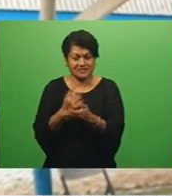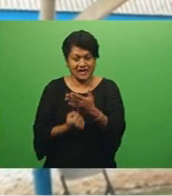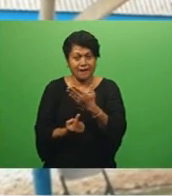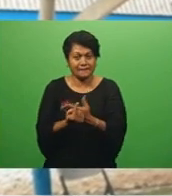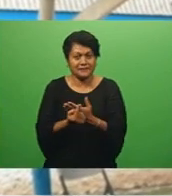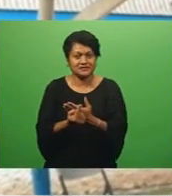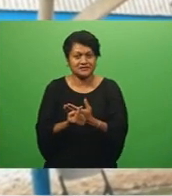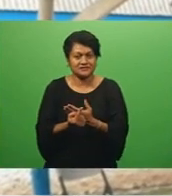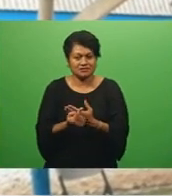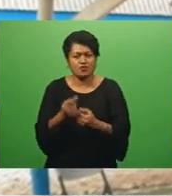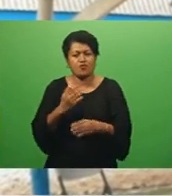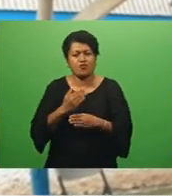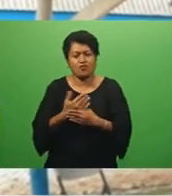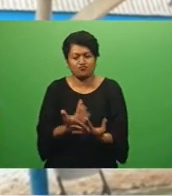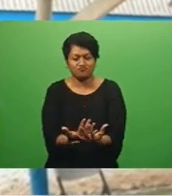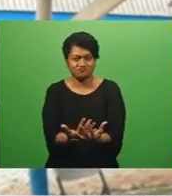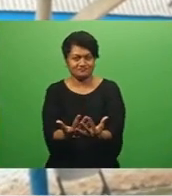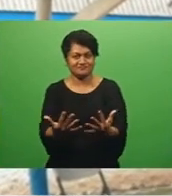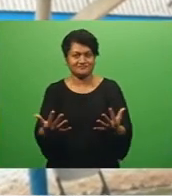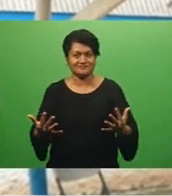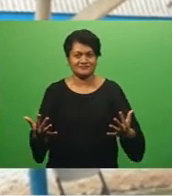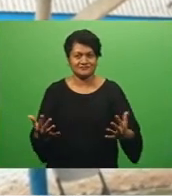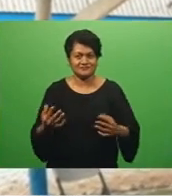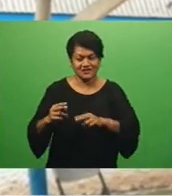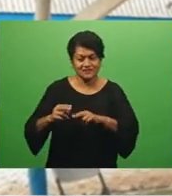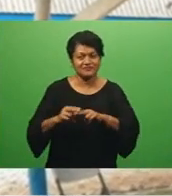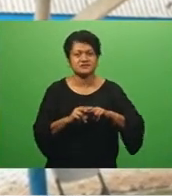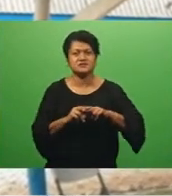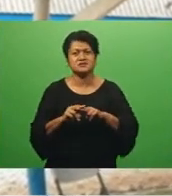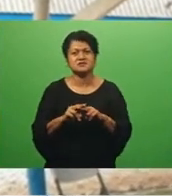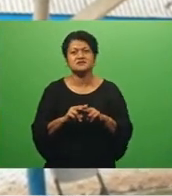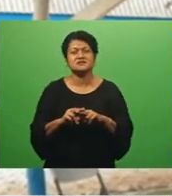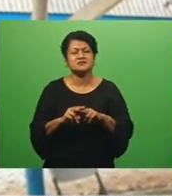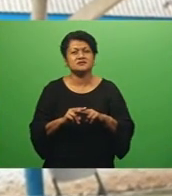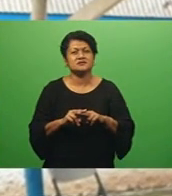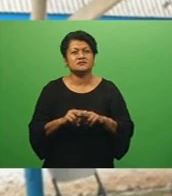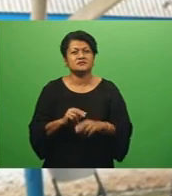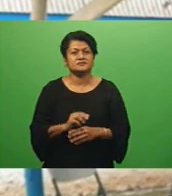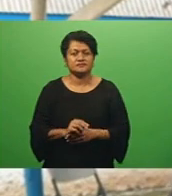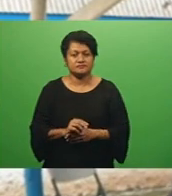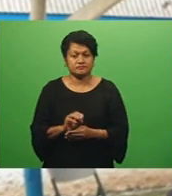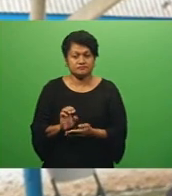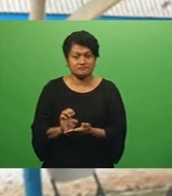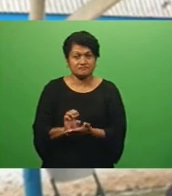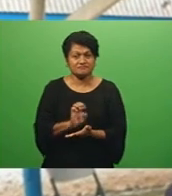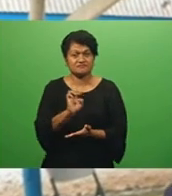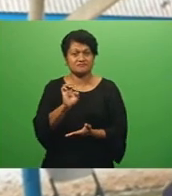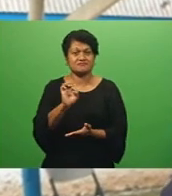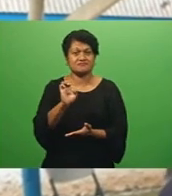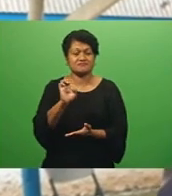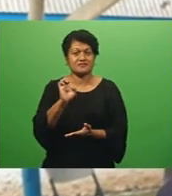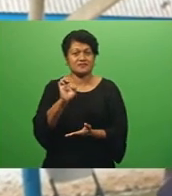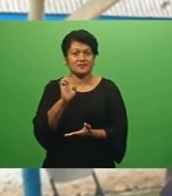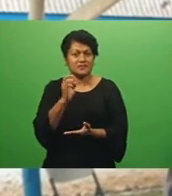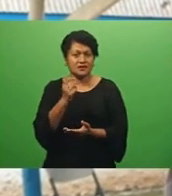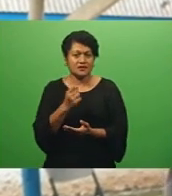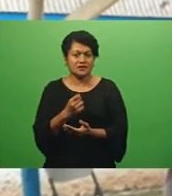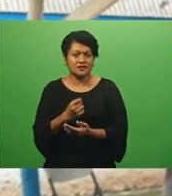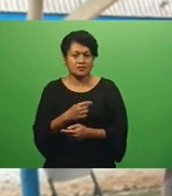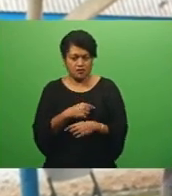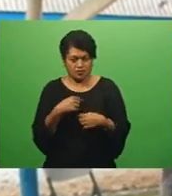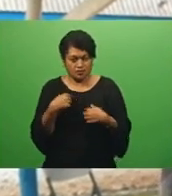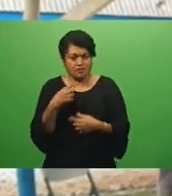whole Fiji. On the economical impact, we